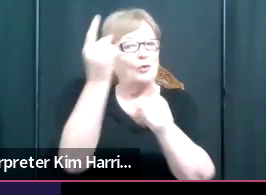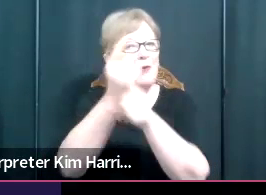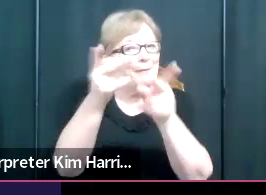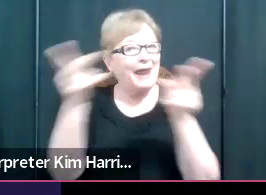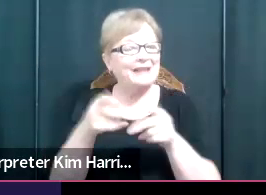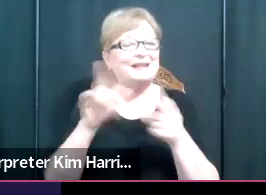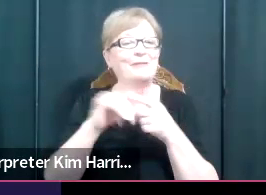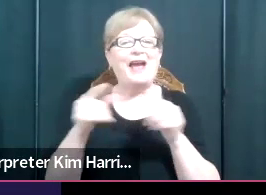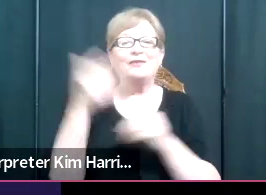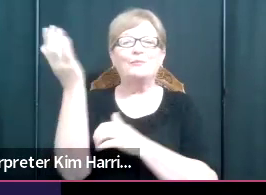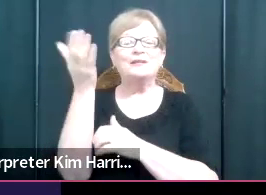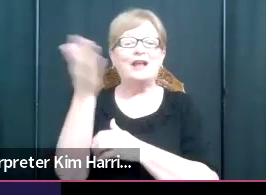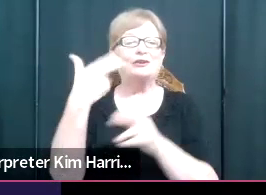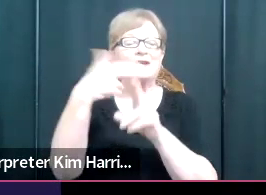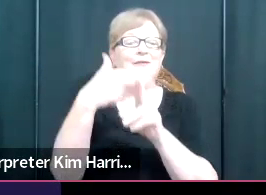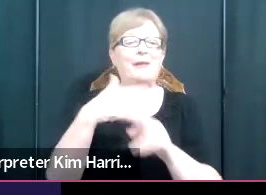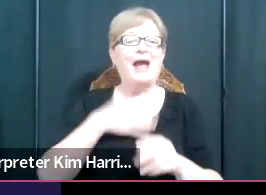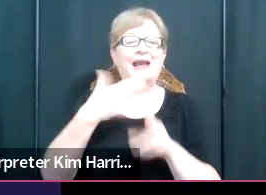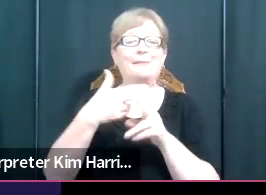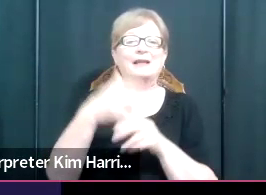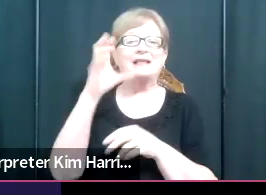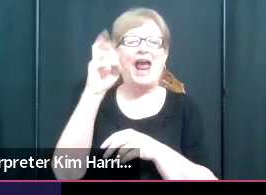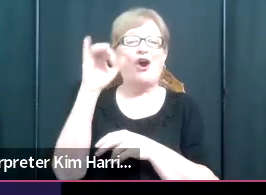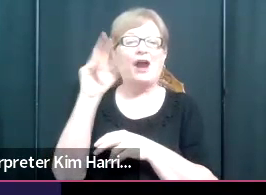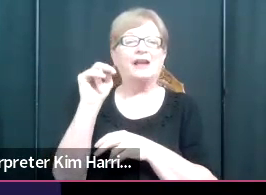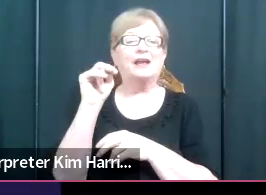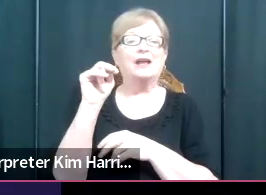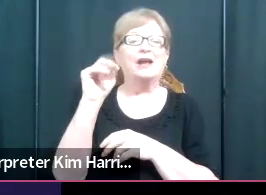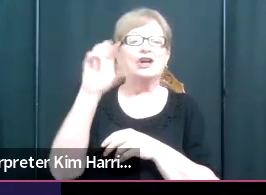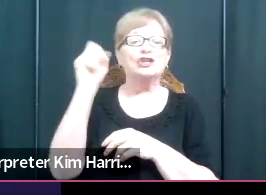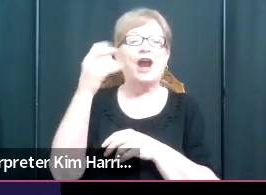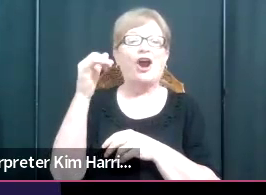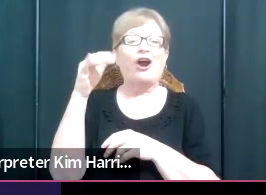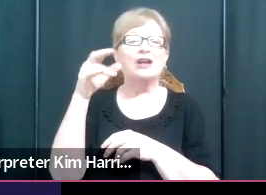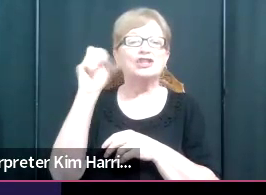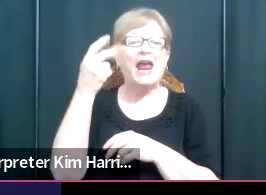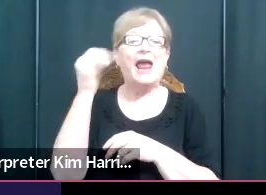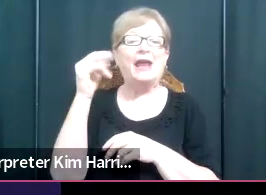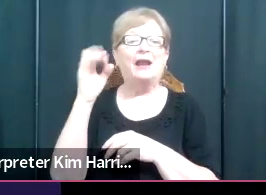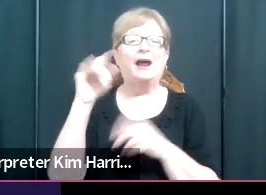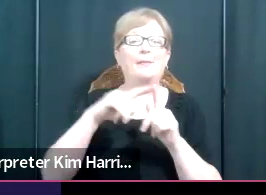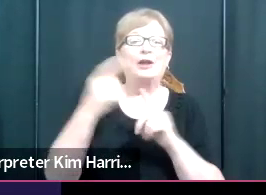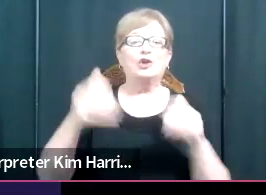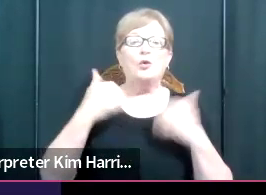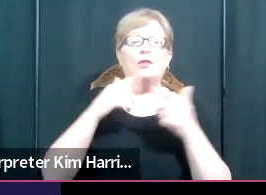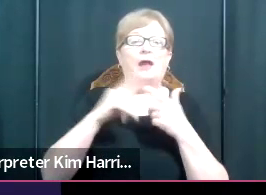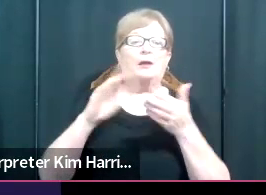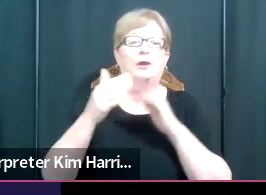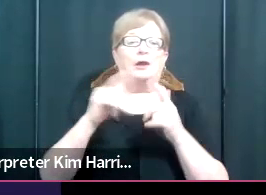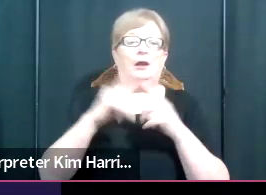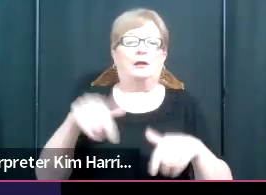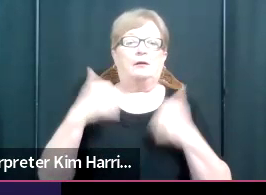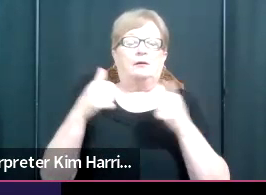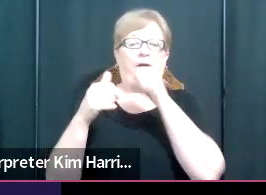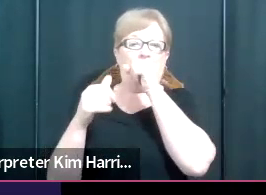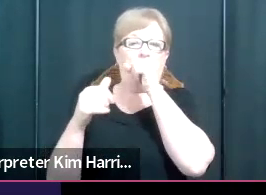got the presenter names. My name is Erin Shannon. I'm the Youth and Community Living AT Specialist. My coworker, Laura Hall, is